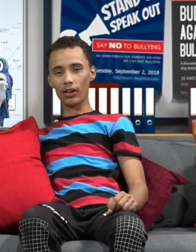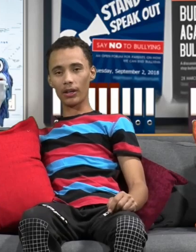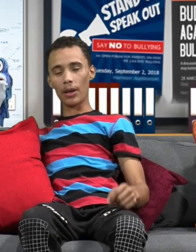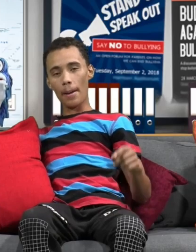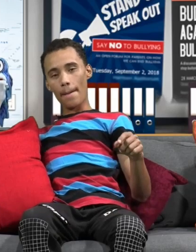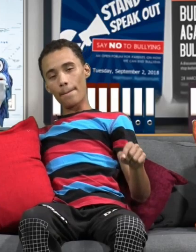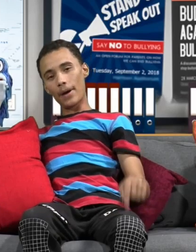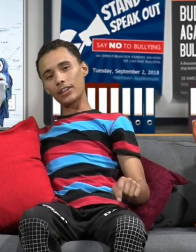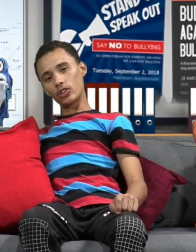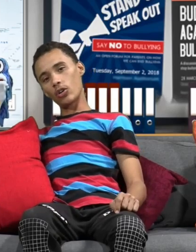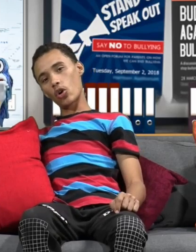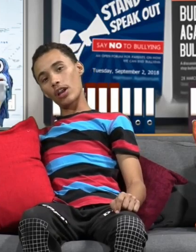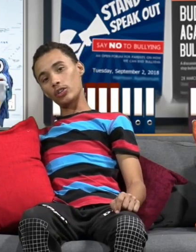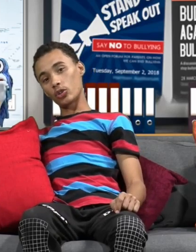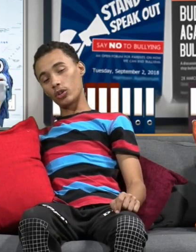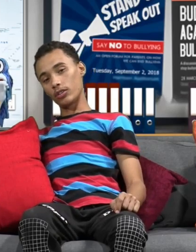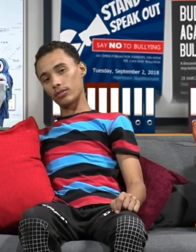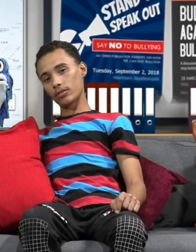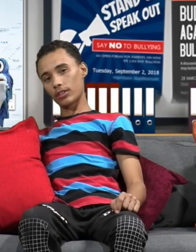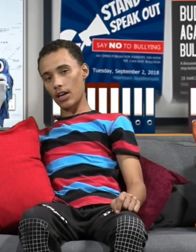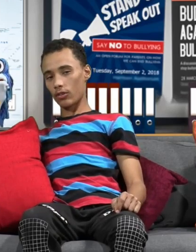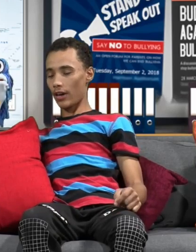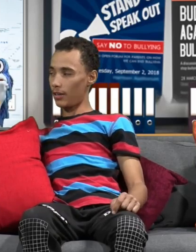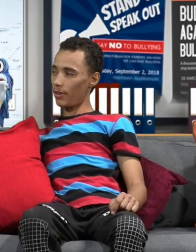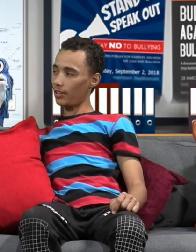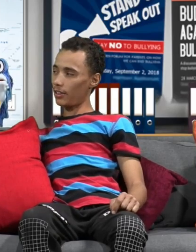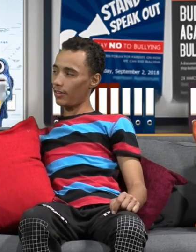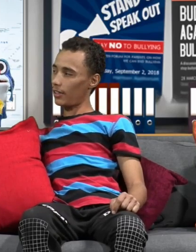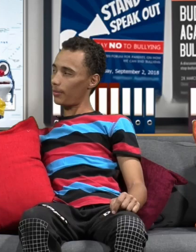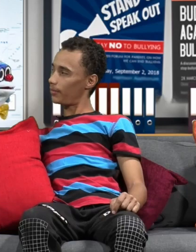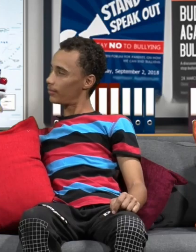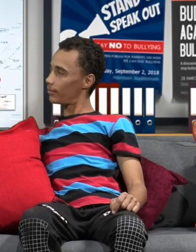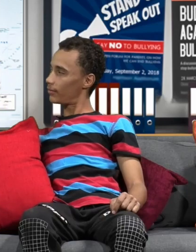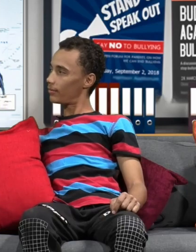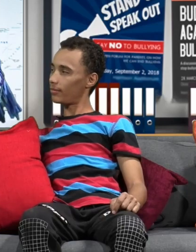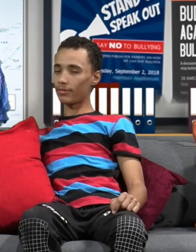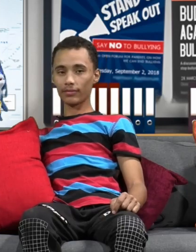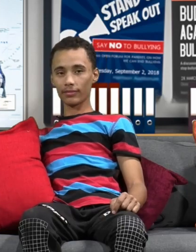him at My Zone Online School. Try to find him there each and every time.